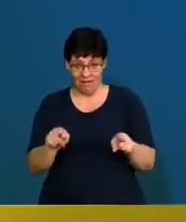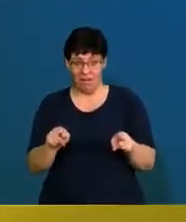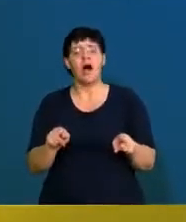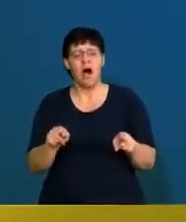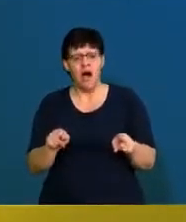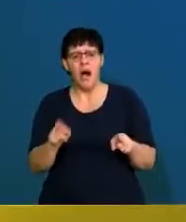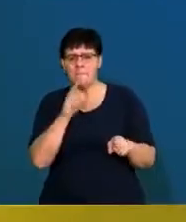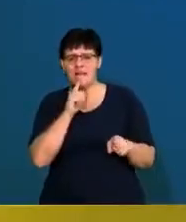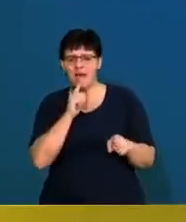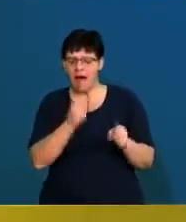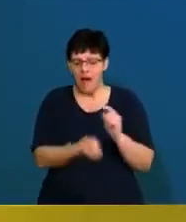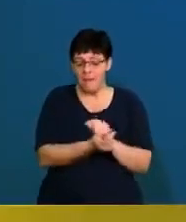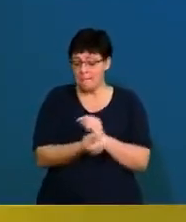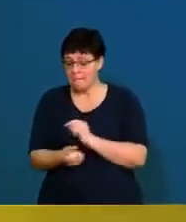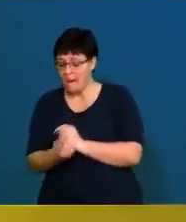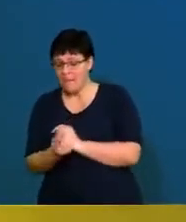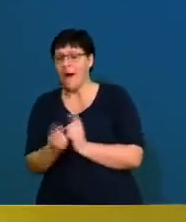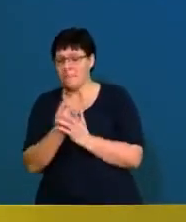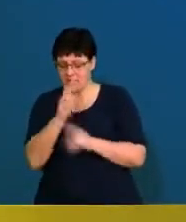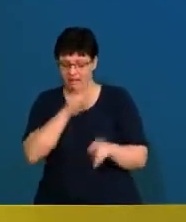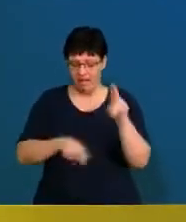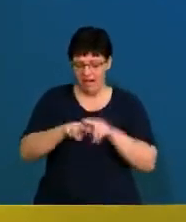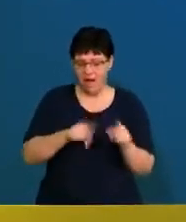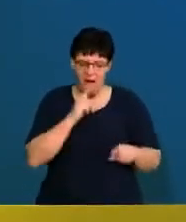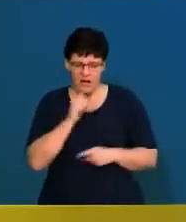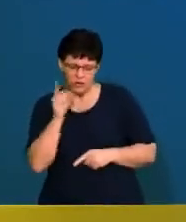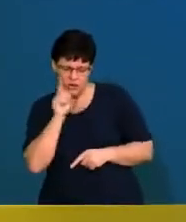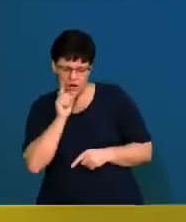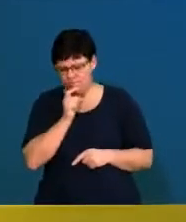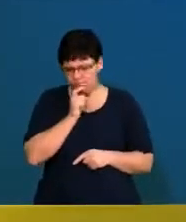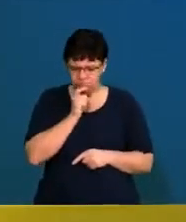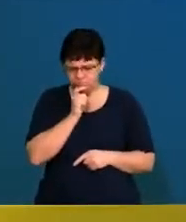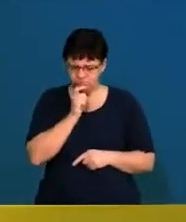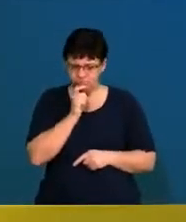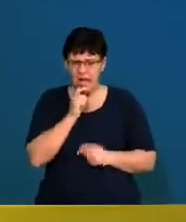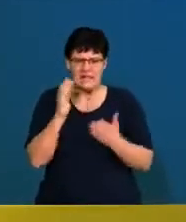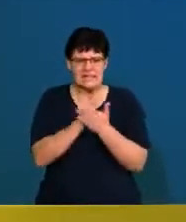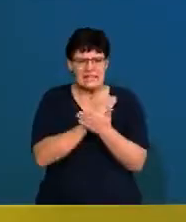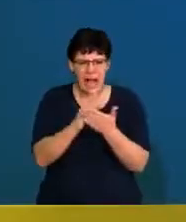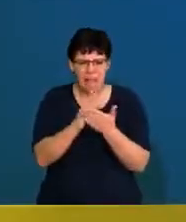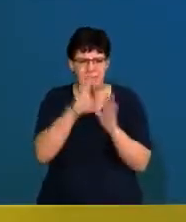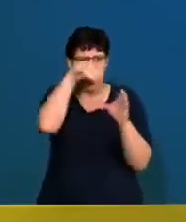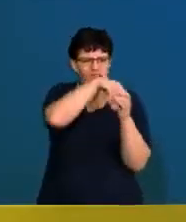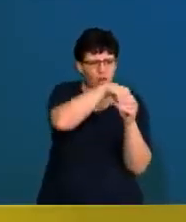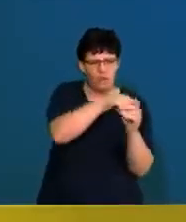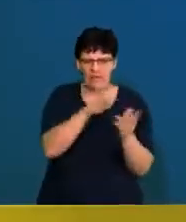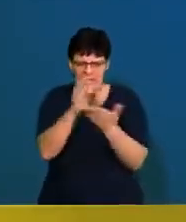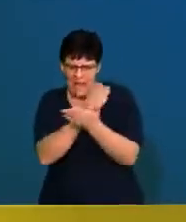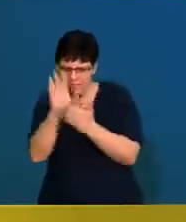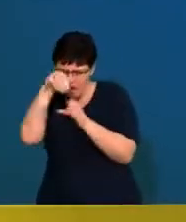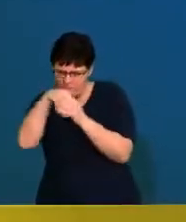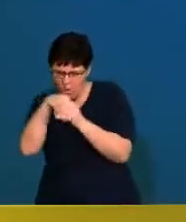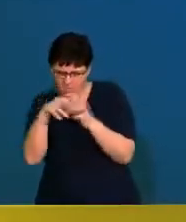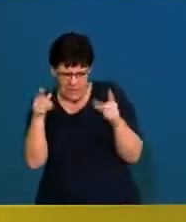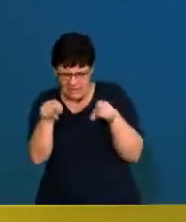up, each one of those. So we need to revise that as well, go back and check, okay, what are some of the features that are common,